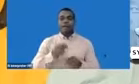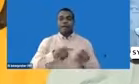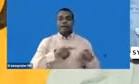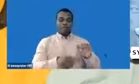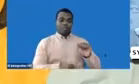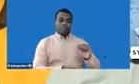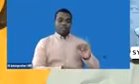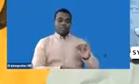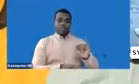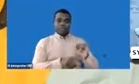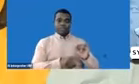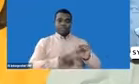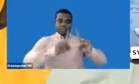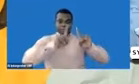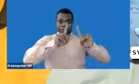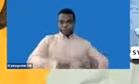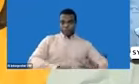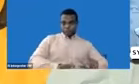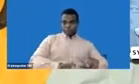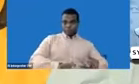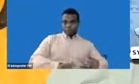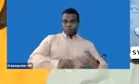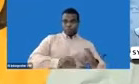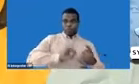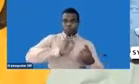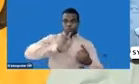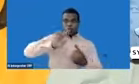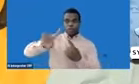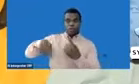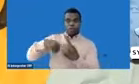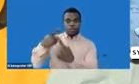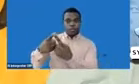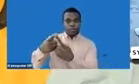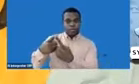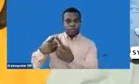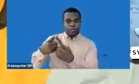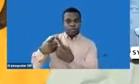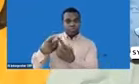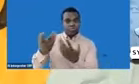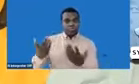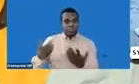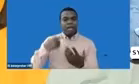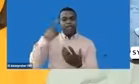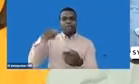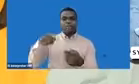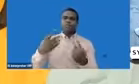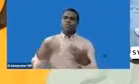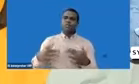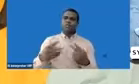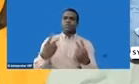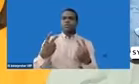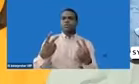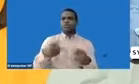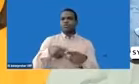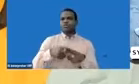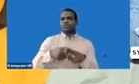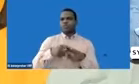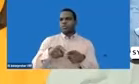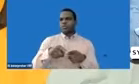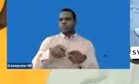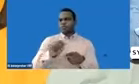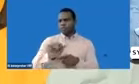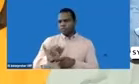good is really searching for non-compliance. And that's also how the monitoring is set up in the Web Accessibility